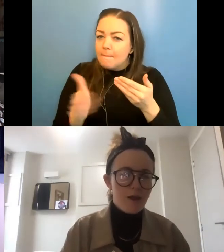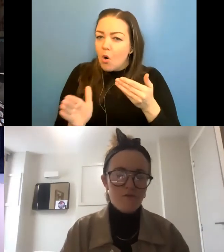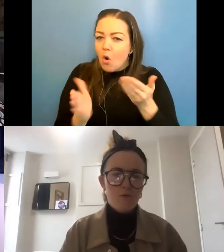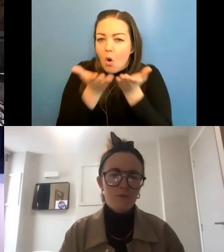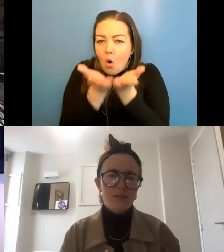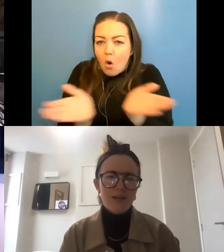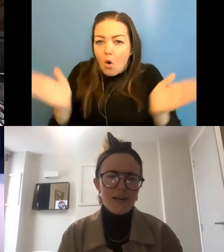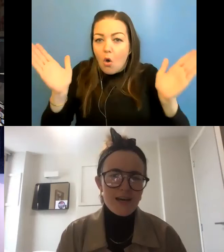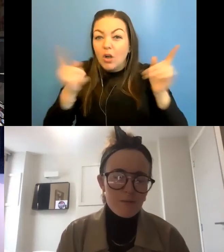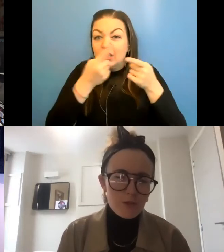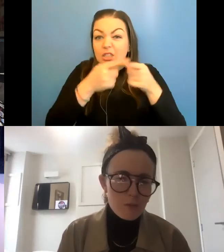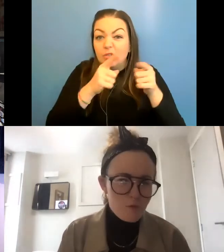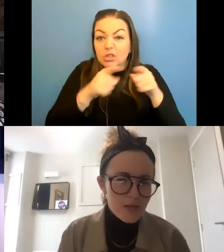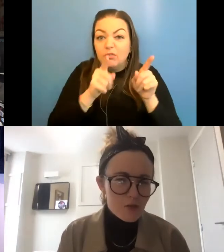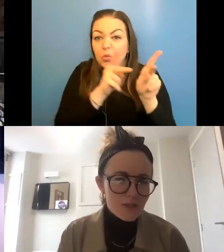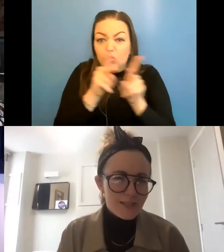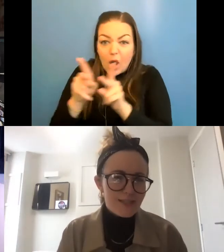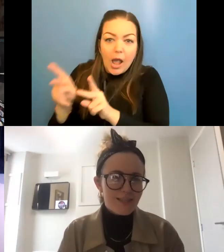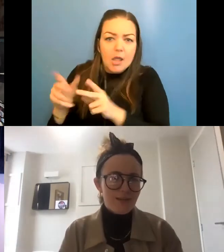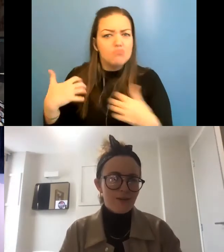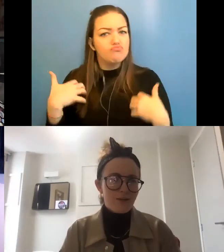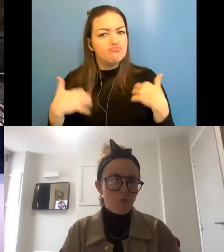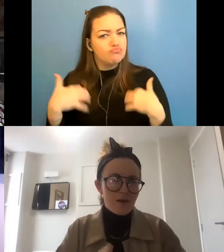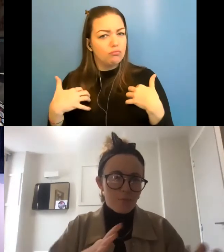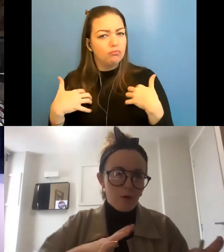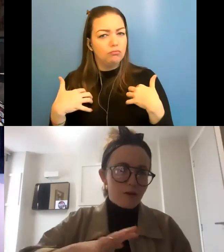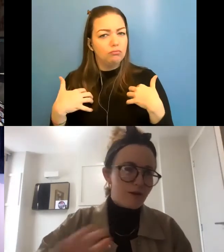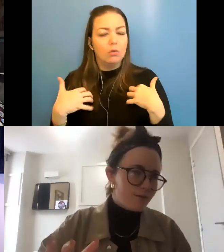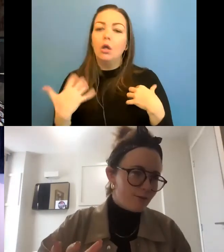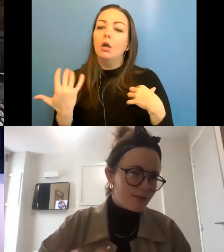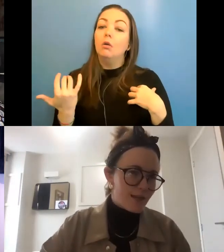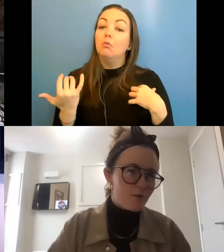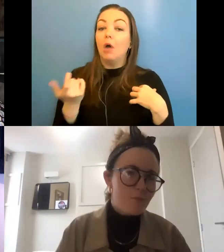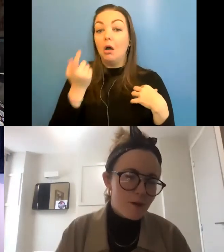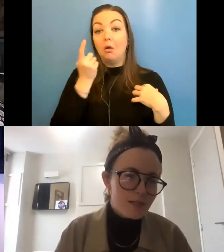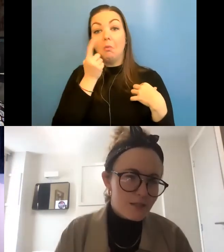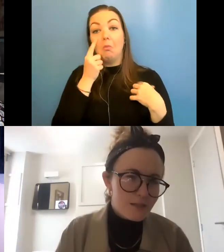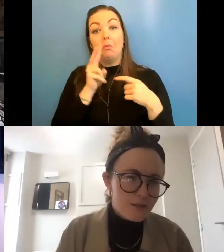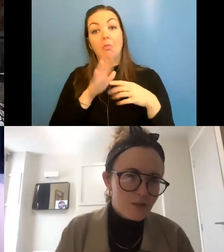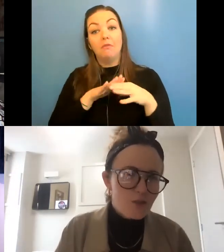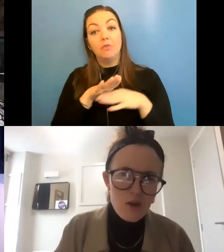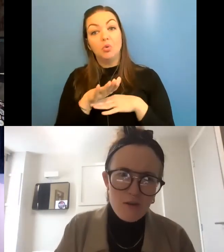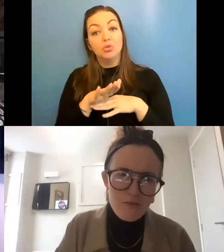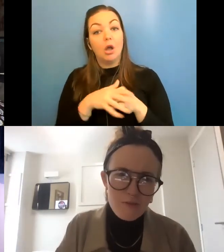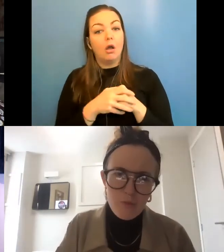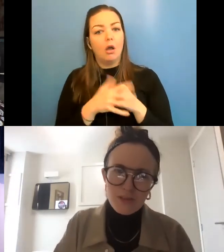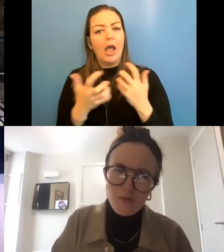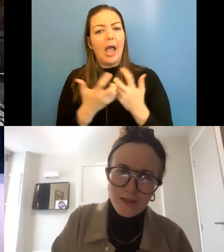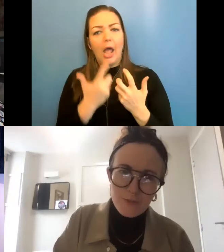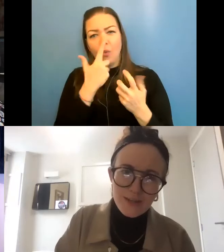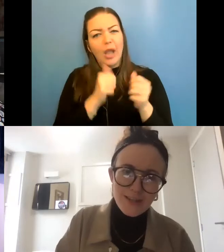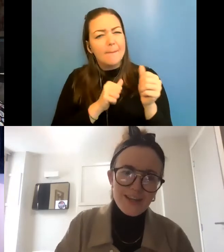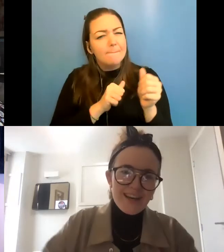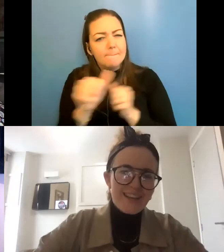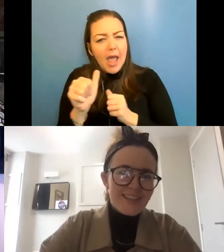different platforms. So I'd be really interested to see where the blog goes and how it can best serve, for want of a